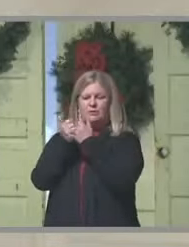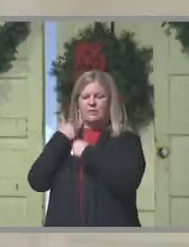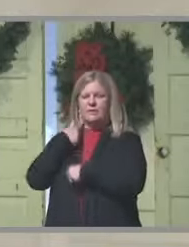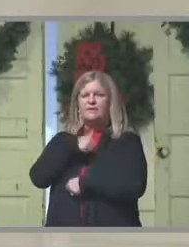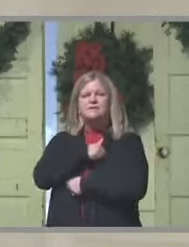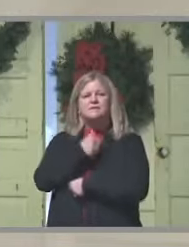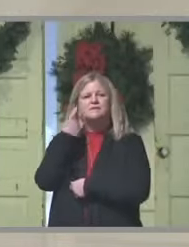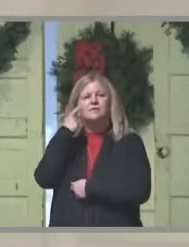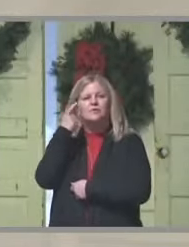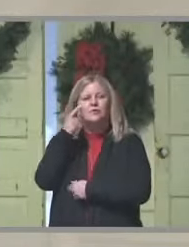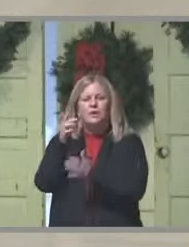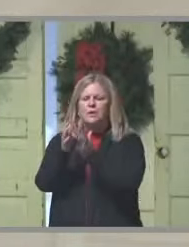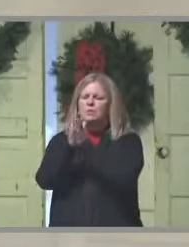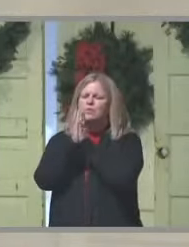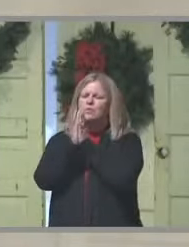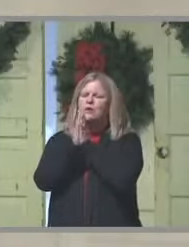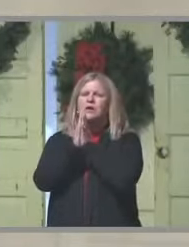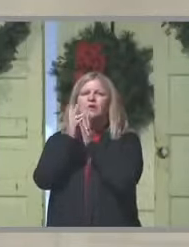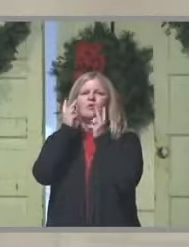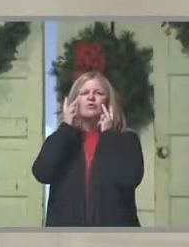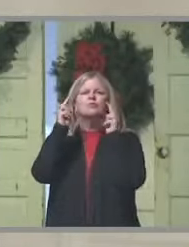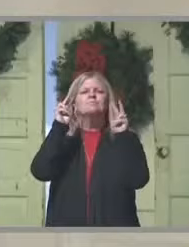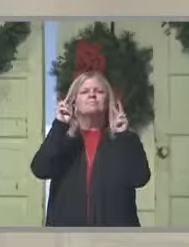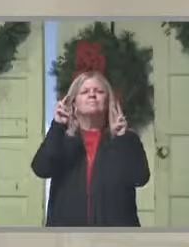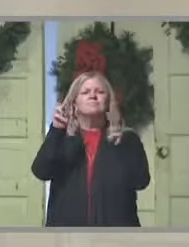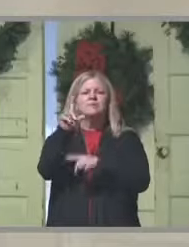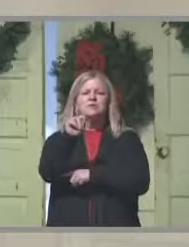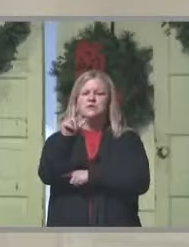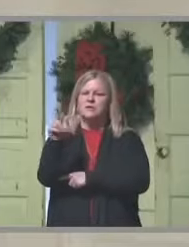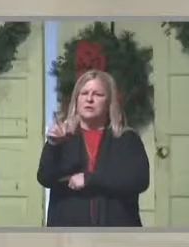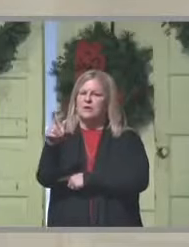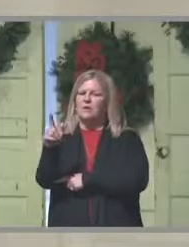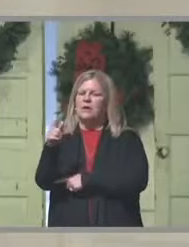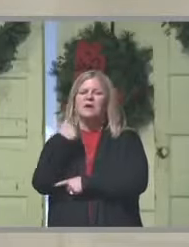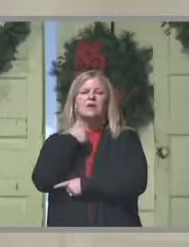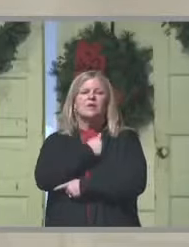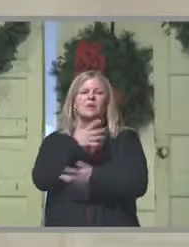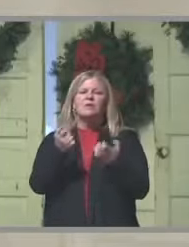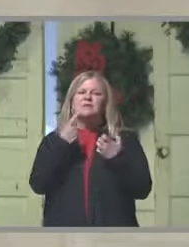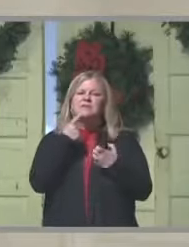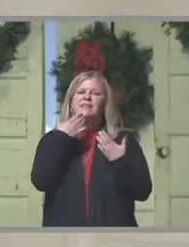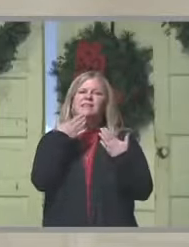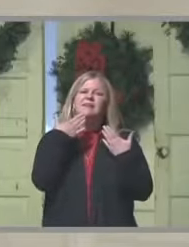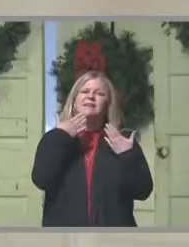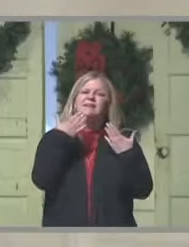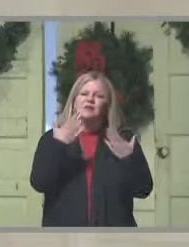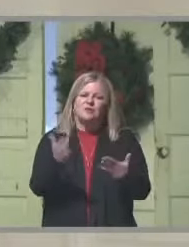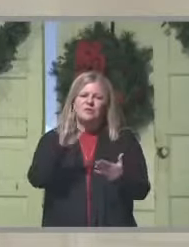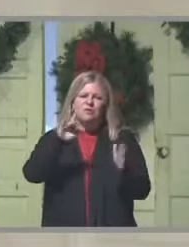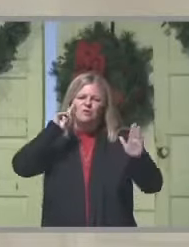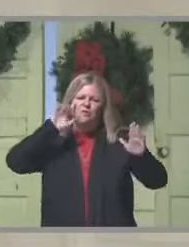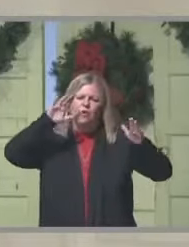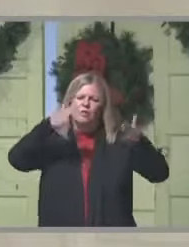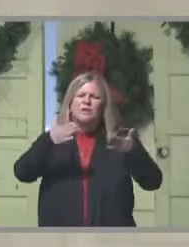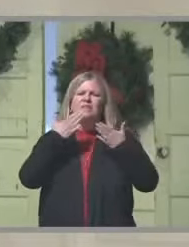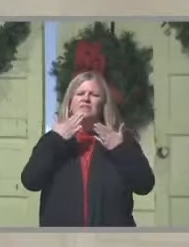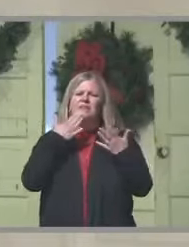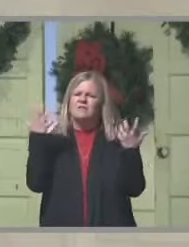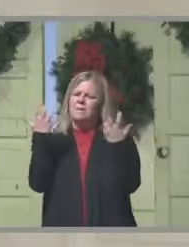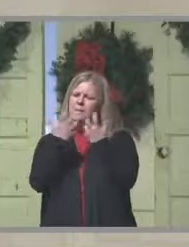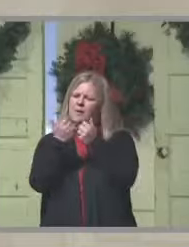prayer as we look ahead to 2021. And we just want to say thank you. Thank you for your commitment. Thank you for partnering with us in